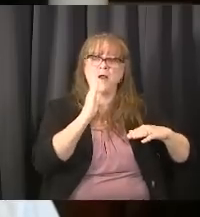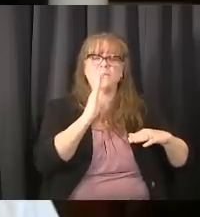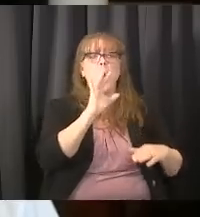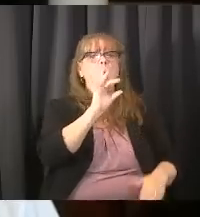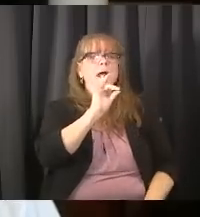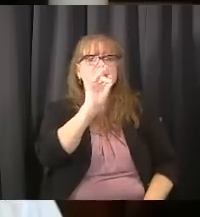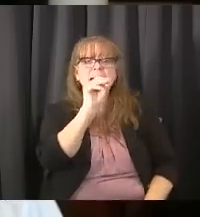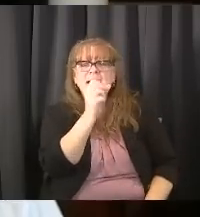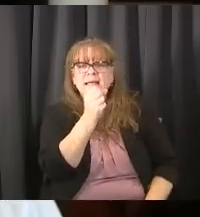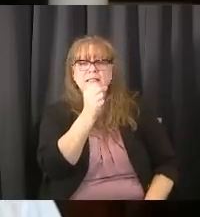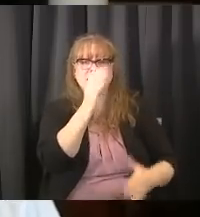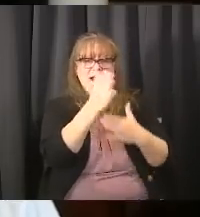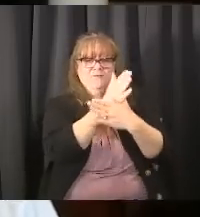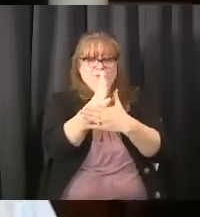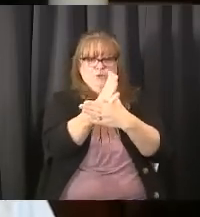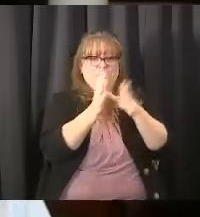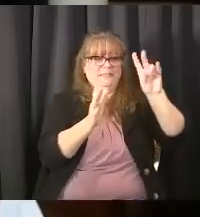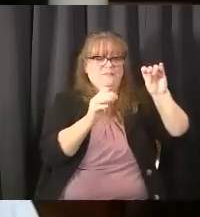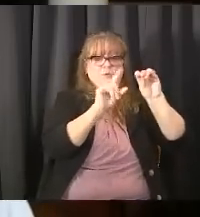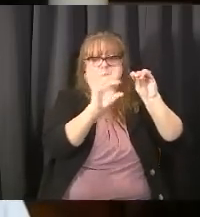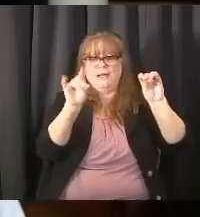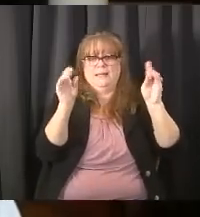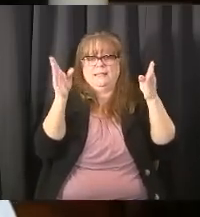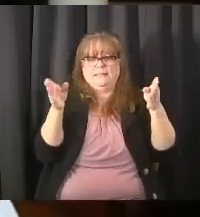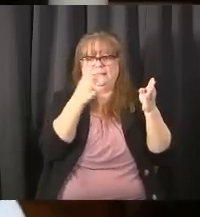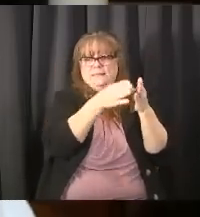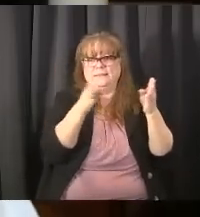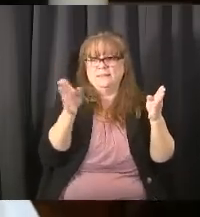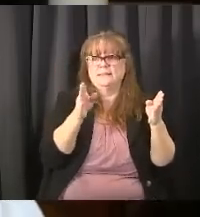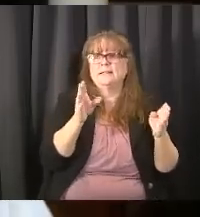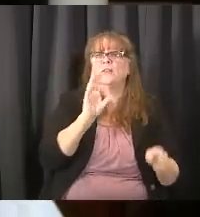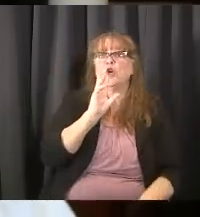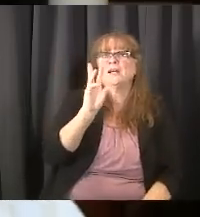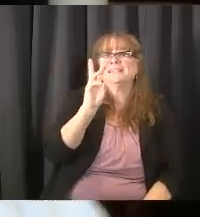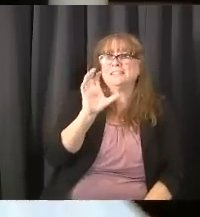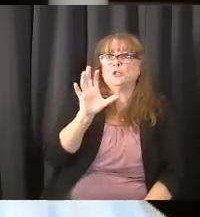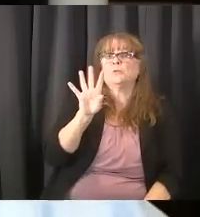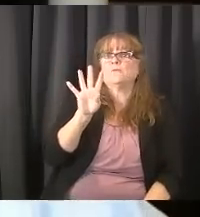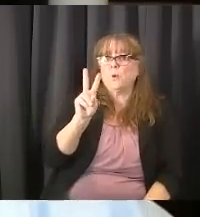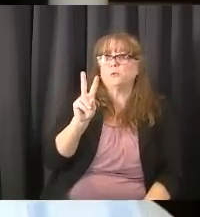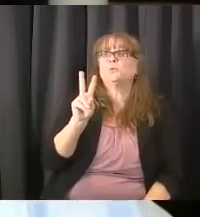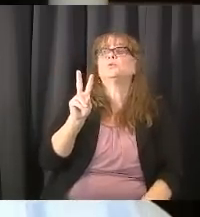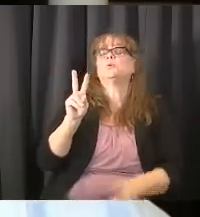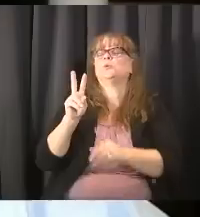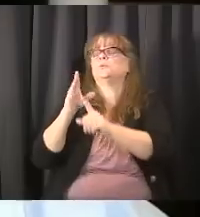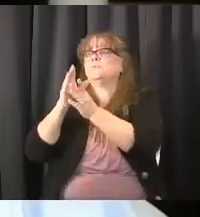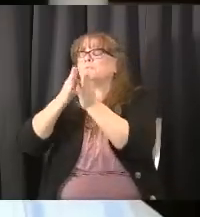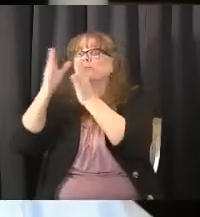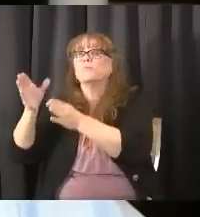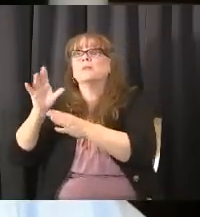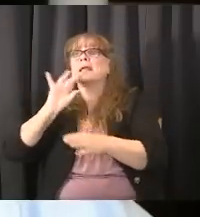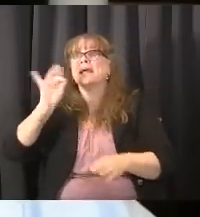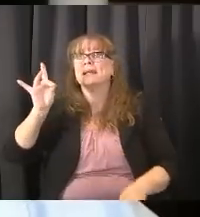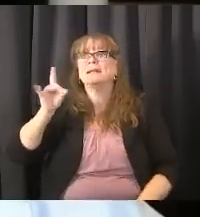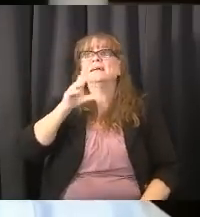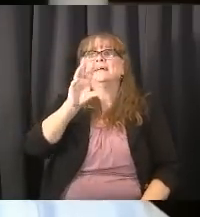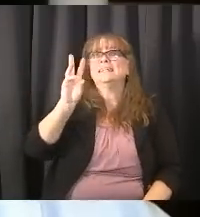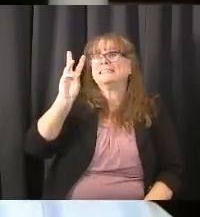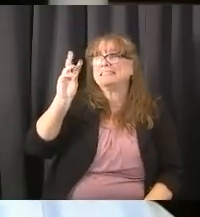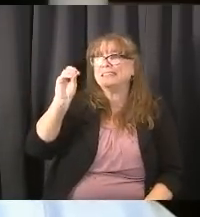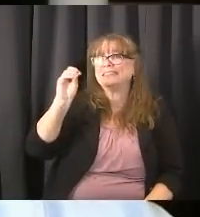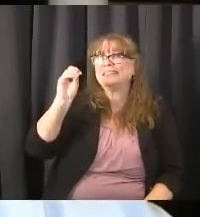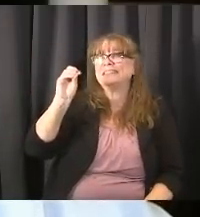to 91, and 60 of them are 92 years of old. So of all the vaccines we've done, 80% have